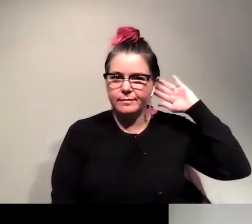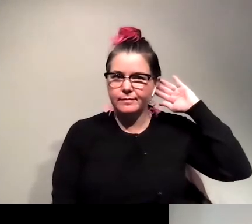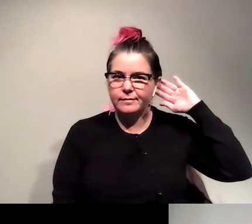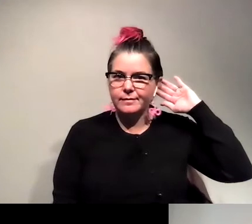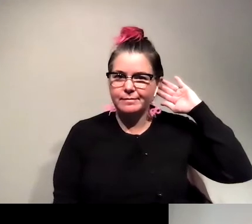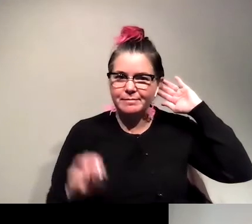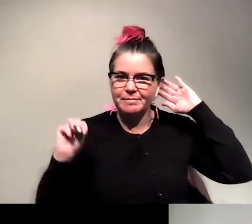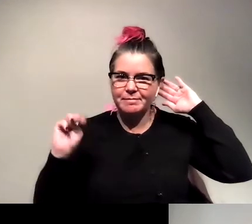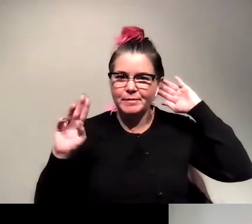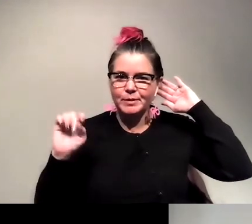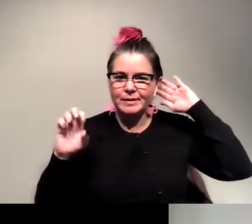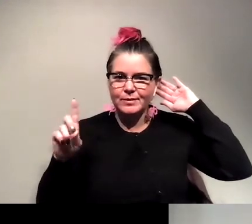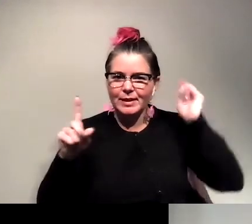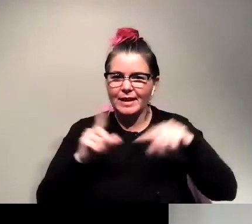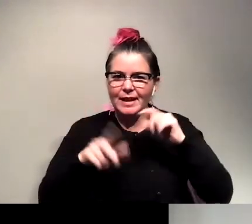You're muted.